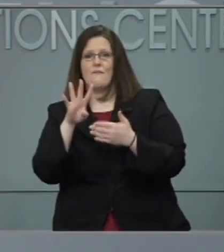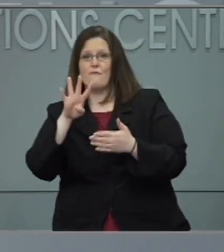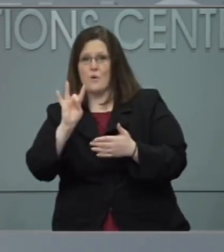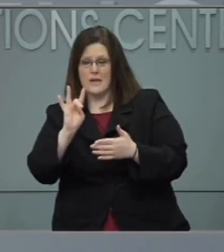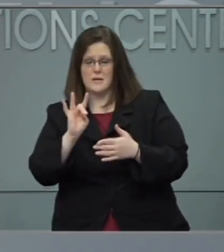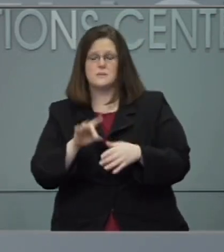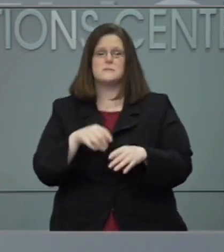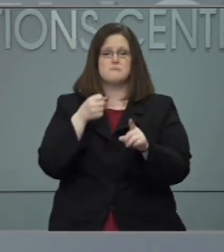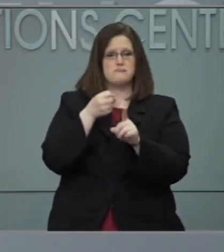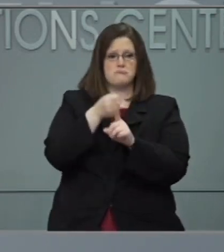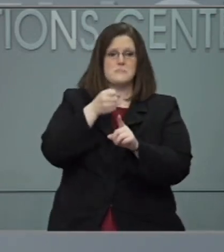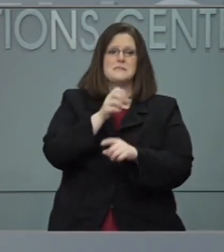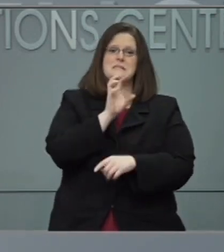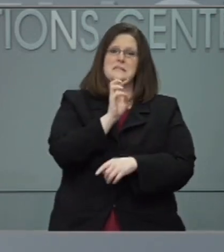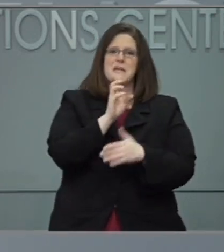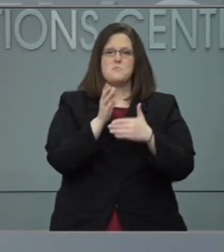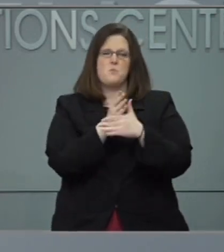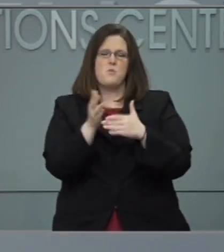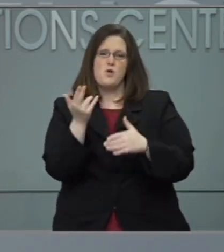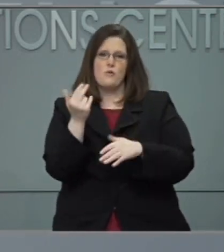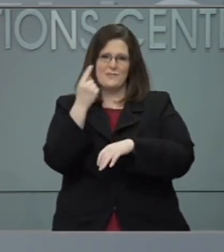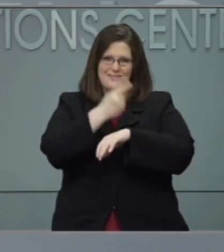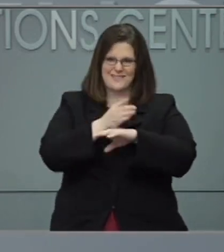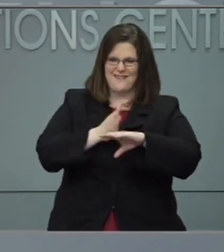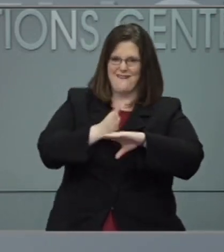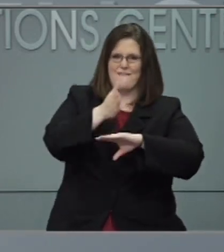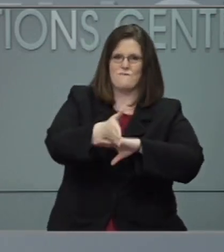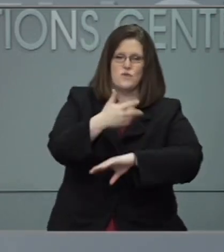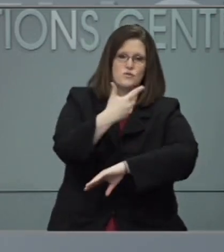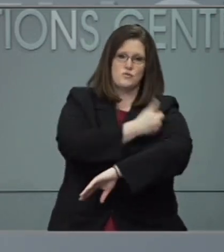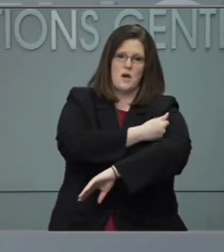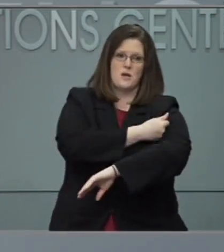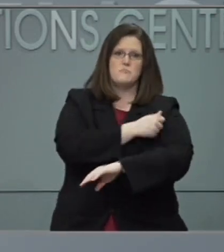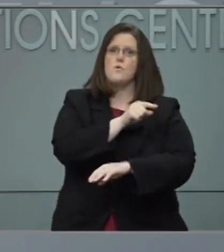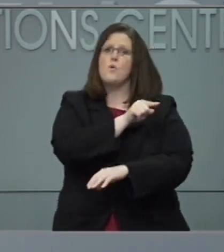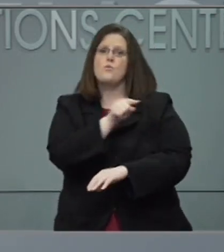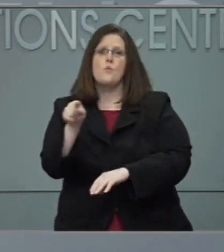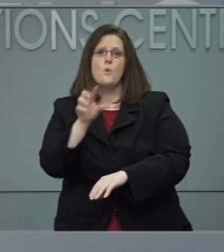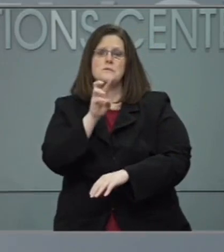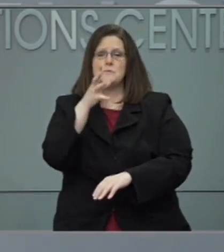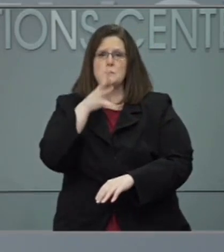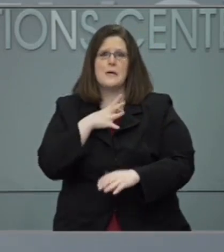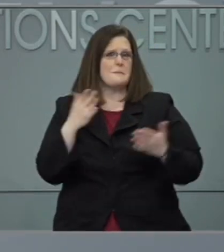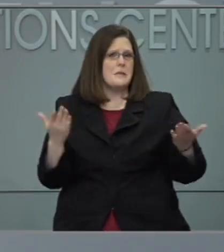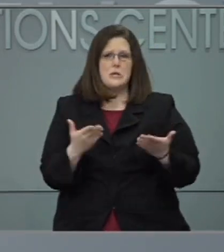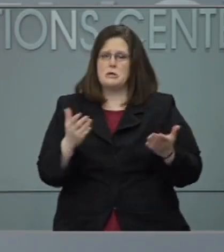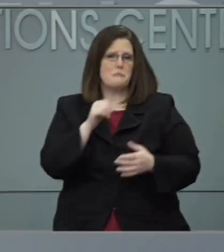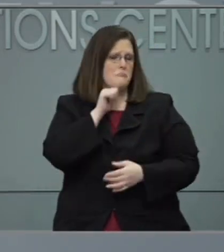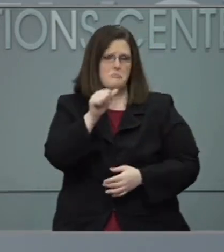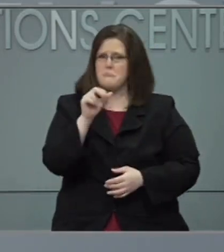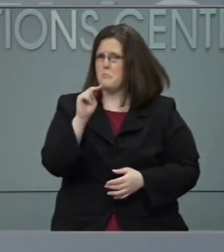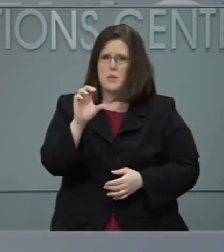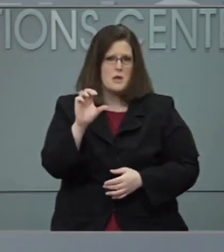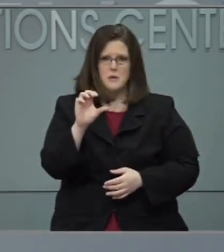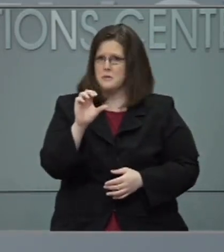reported cases were here in North Carolina. And as of last night, North Carolina providers had administered